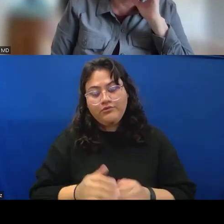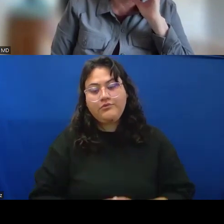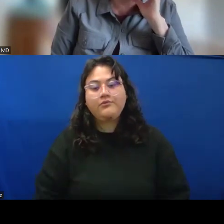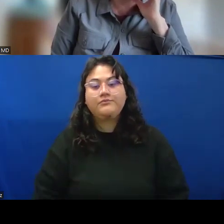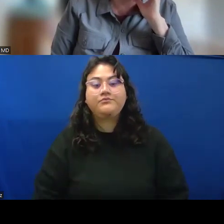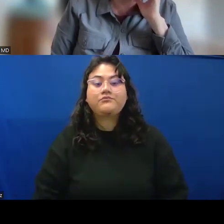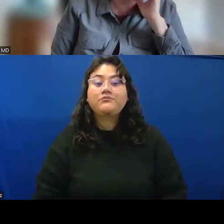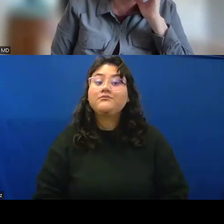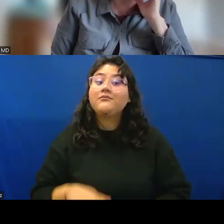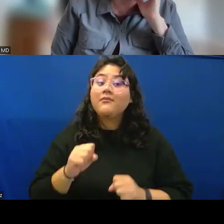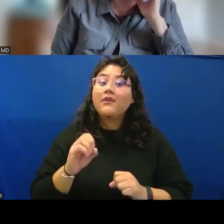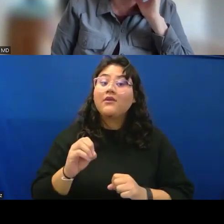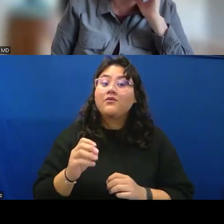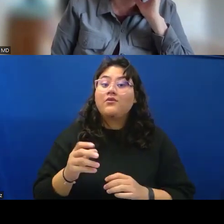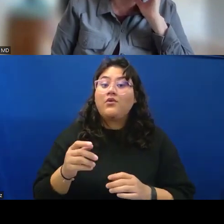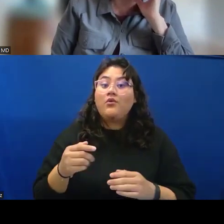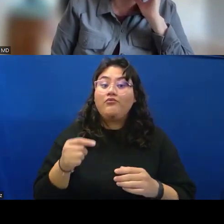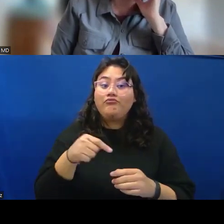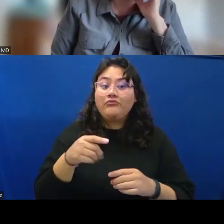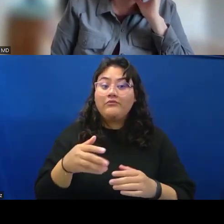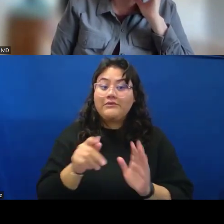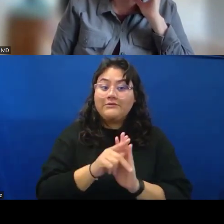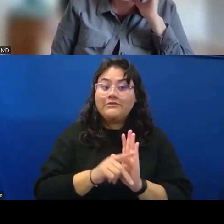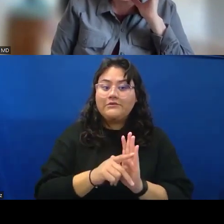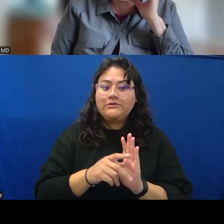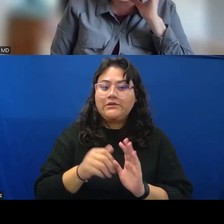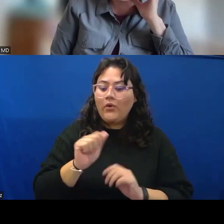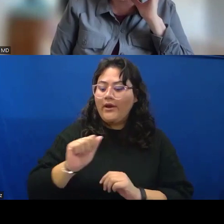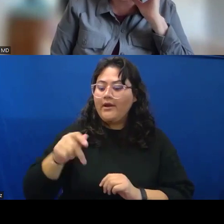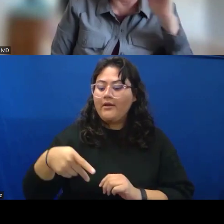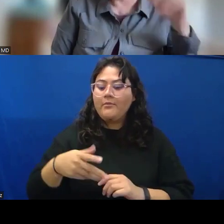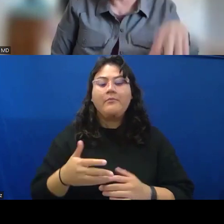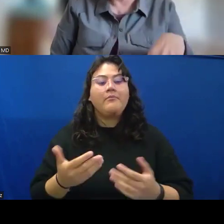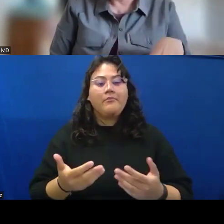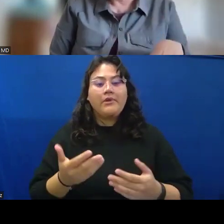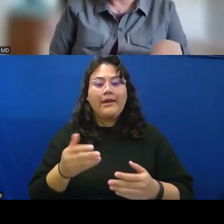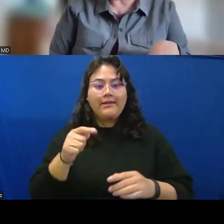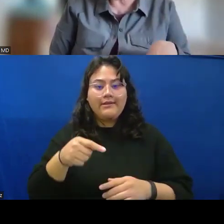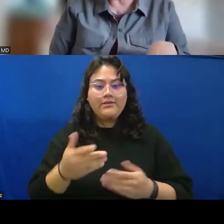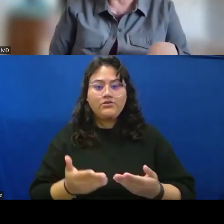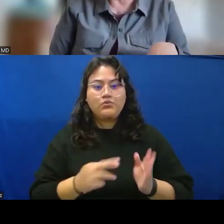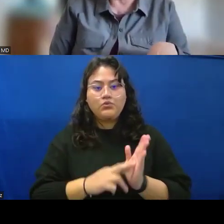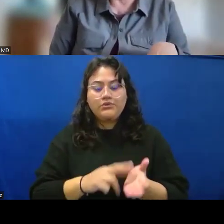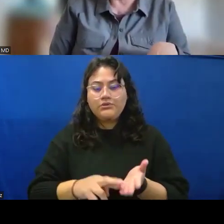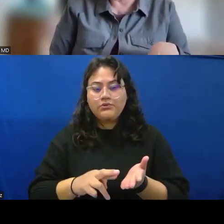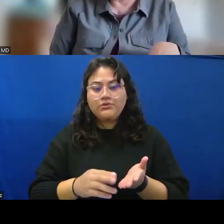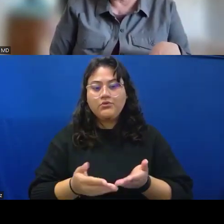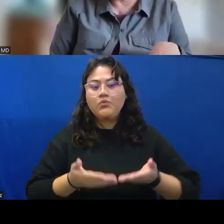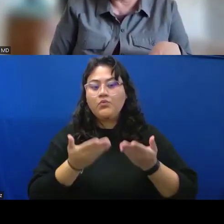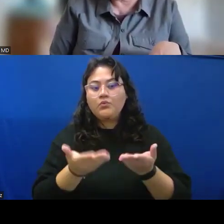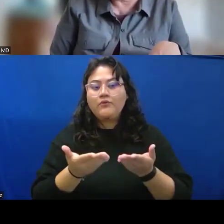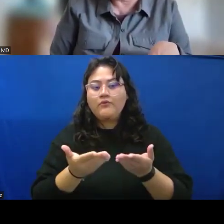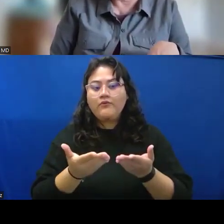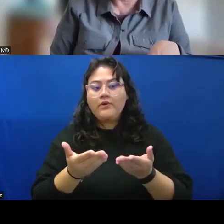a very broad membership of practicing pediatricians. Most of them are primary